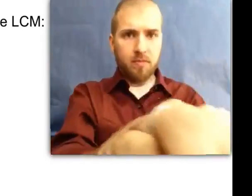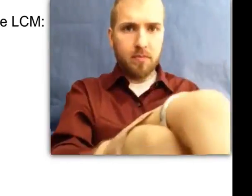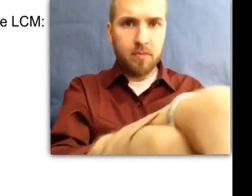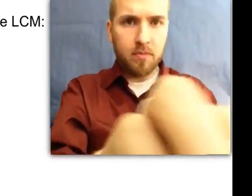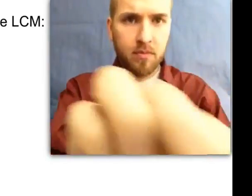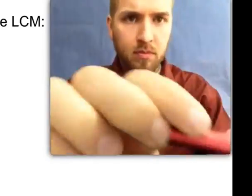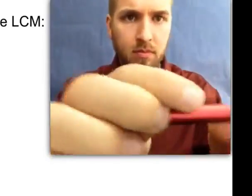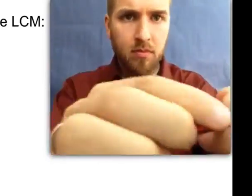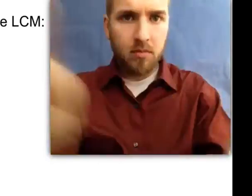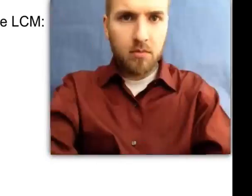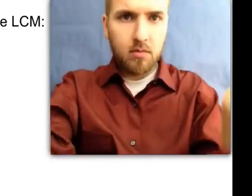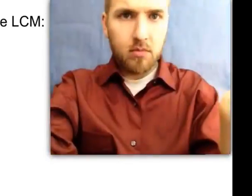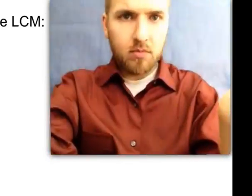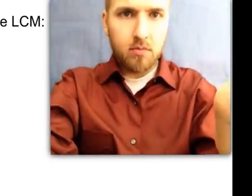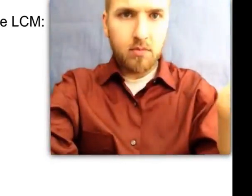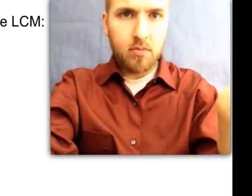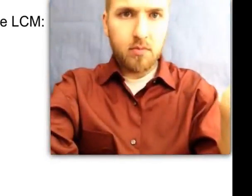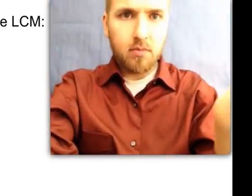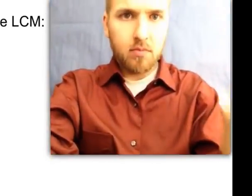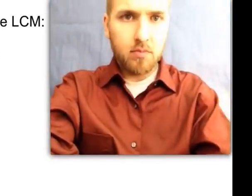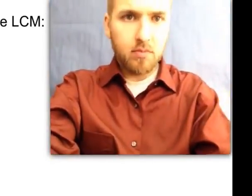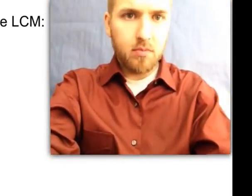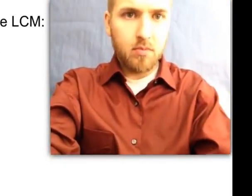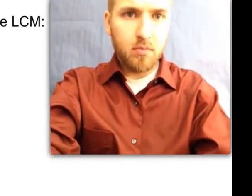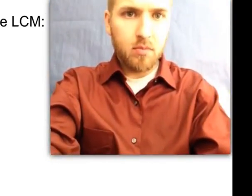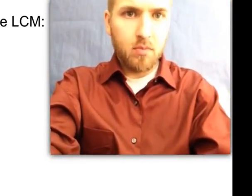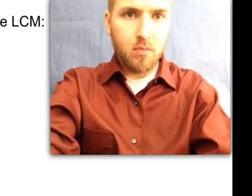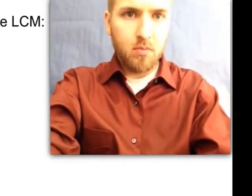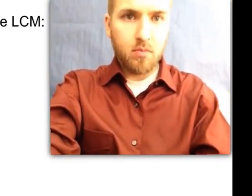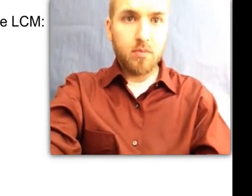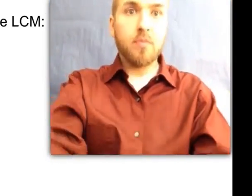So I know that 12 has 2 2's, but you'll just need 1.